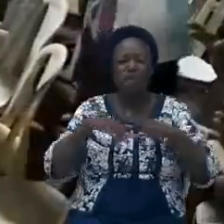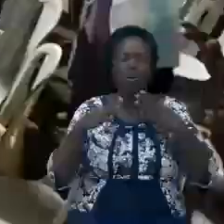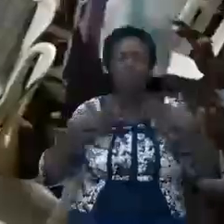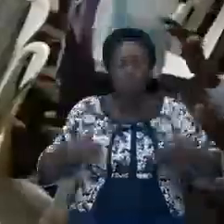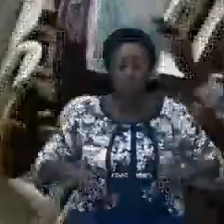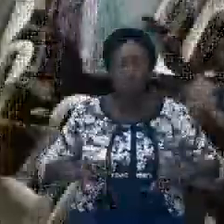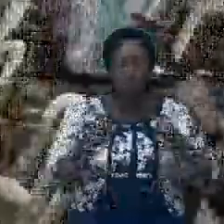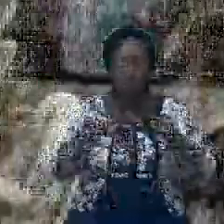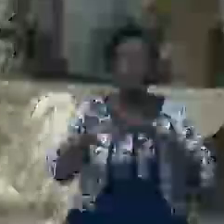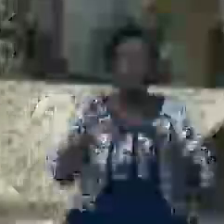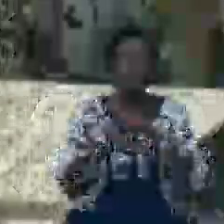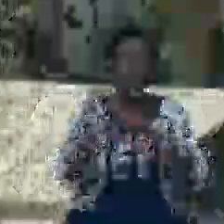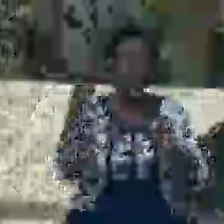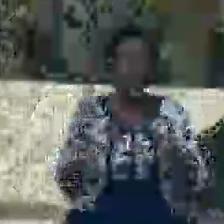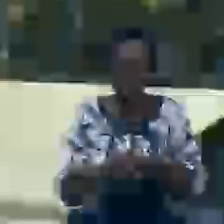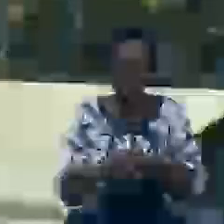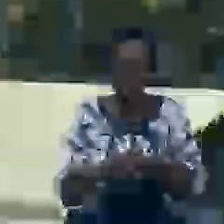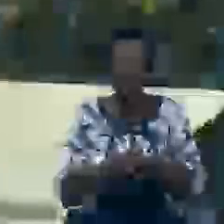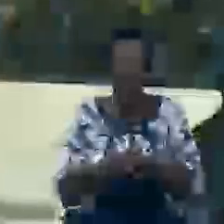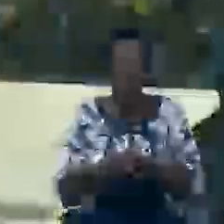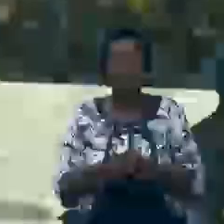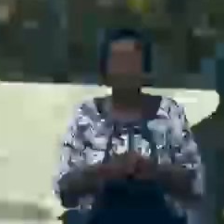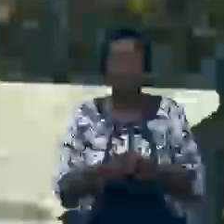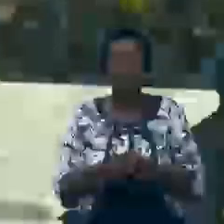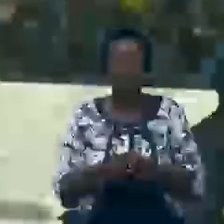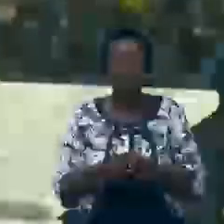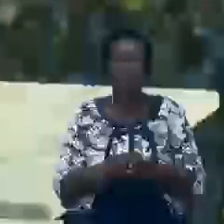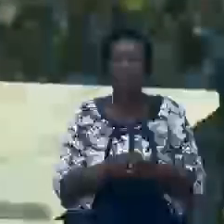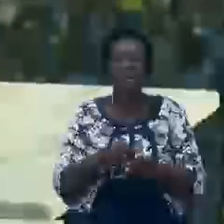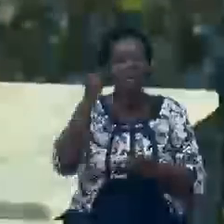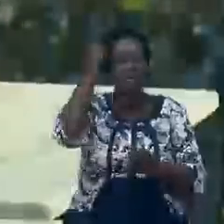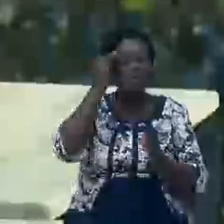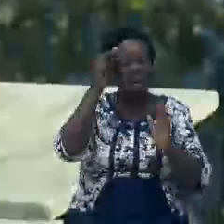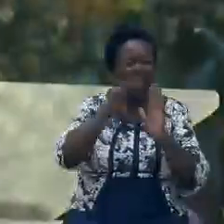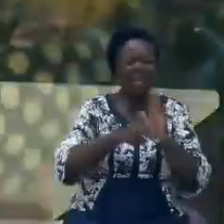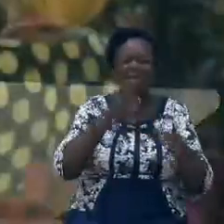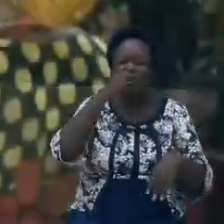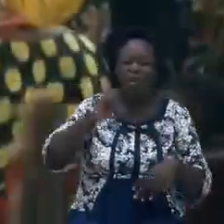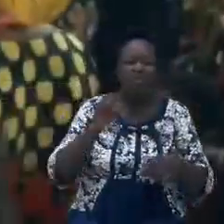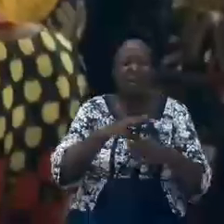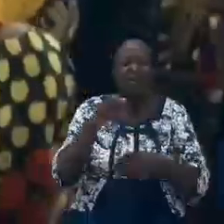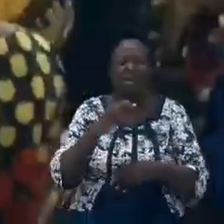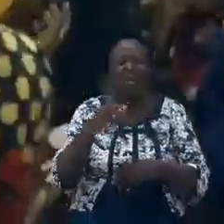right now. Swelling in your body, come out in Jesus' name.